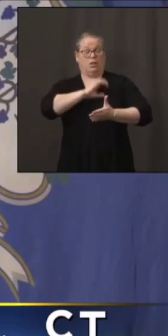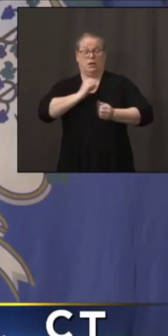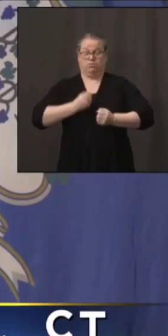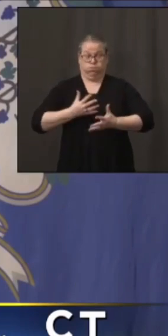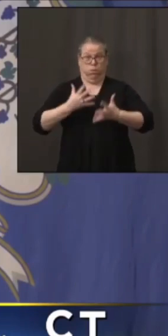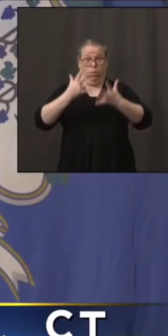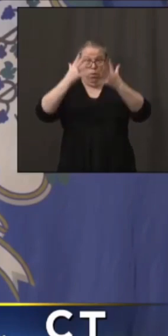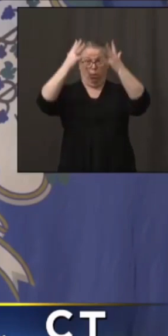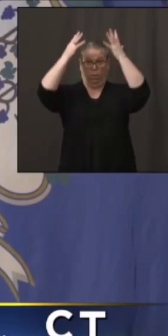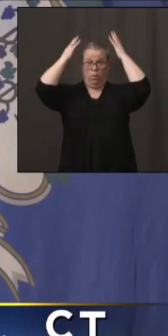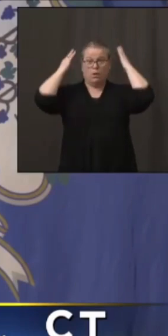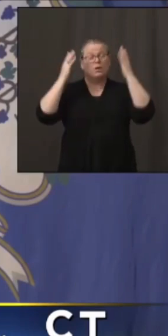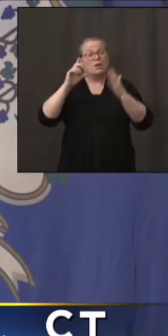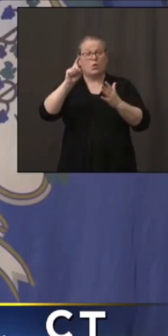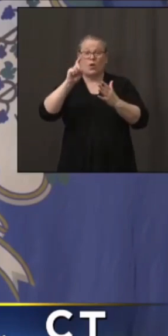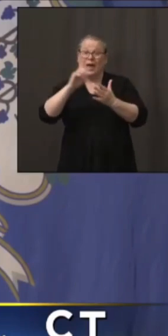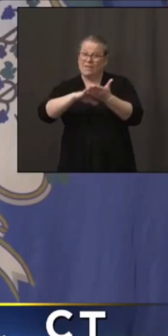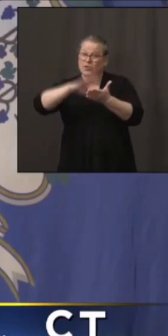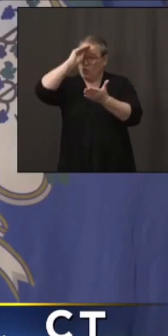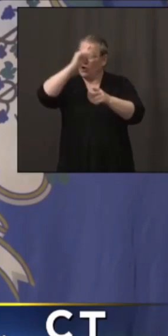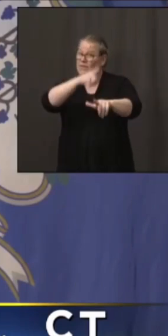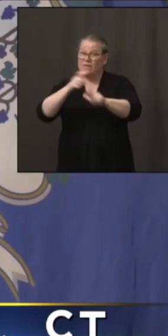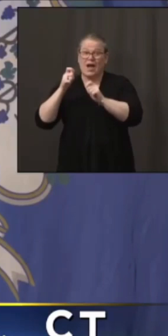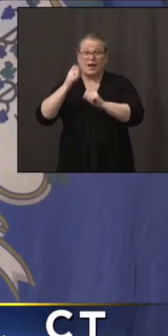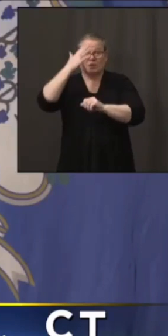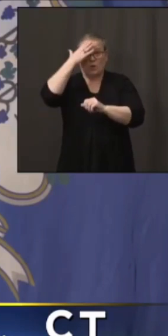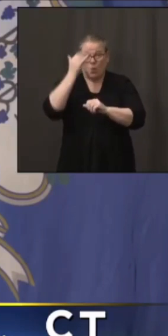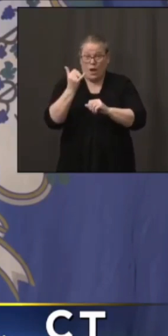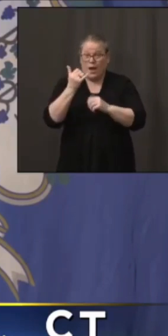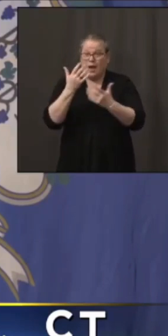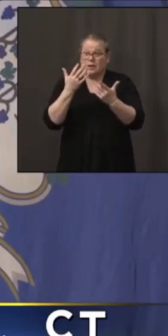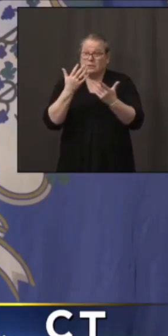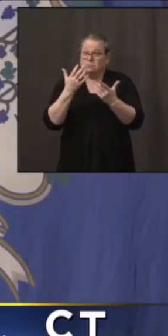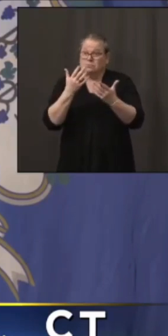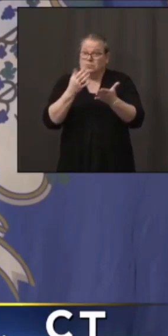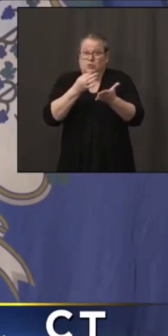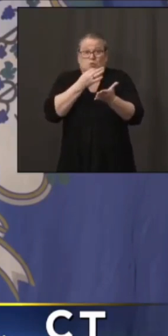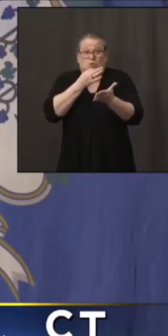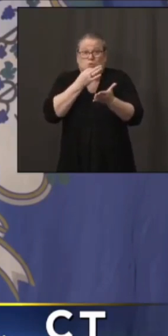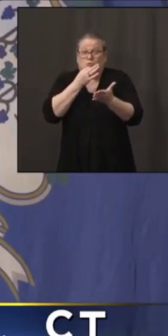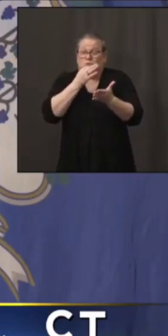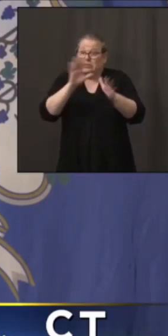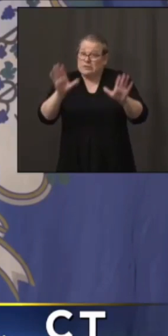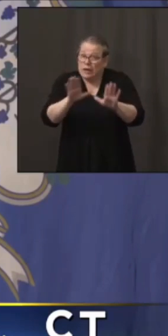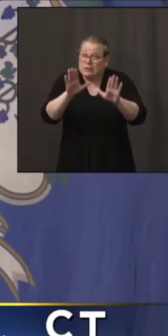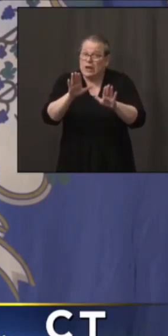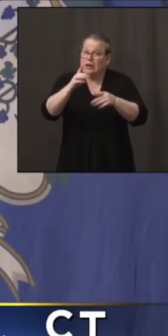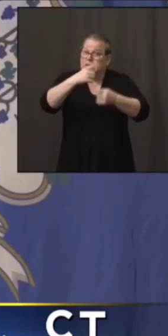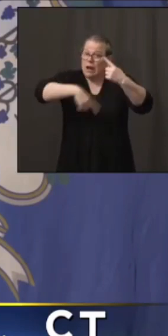fast, because Sunday's coming up and there's a lot of people on edge who are using social media